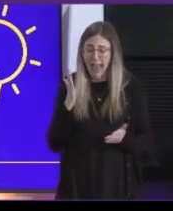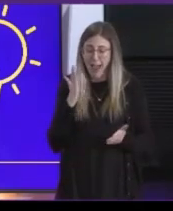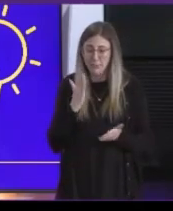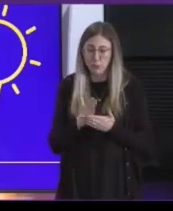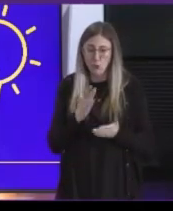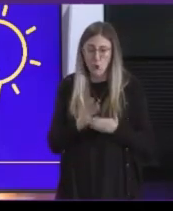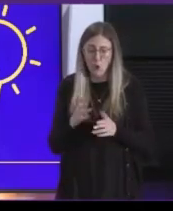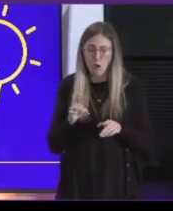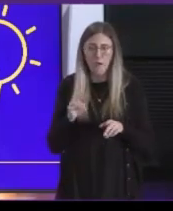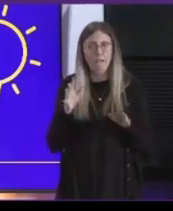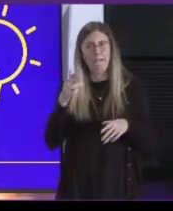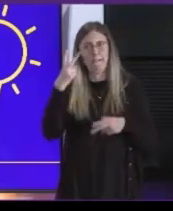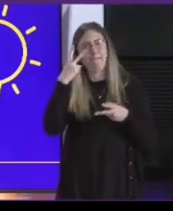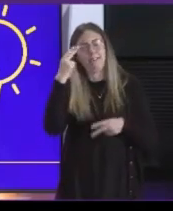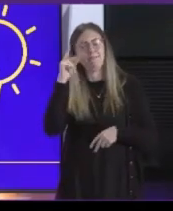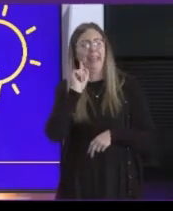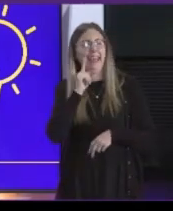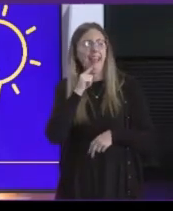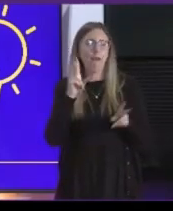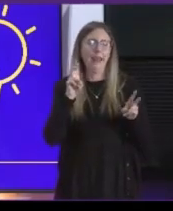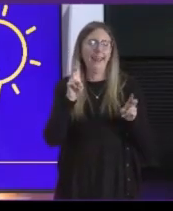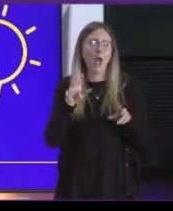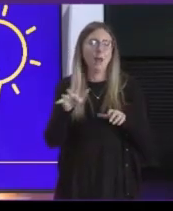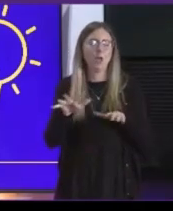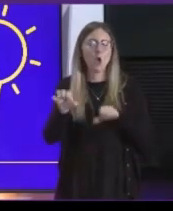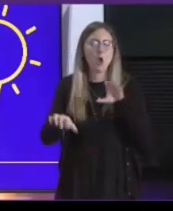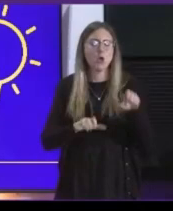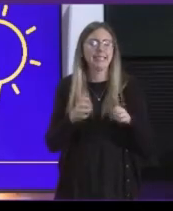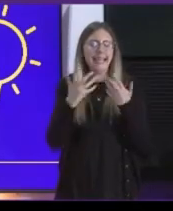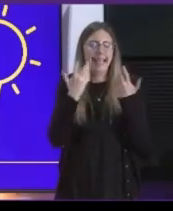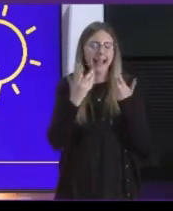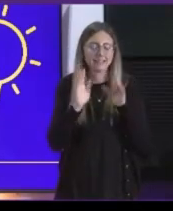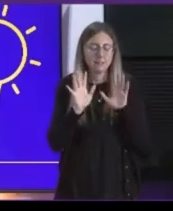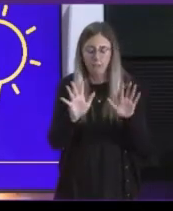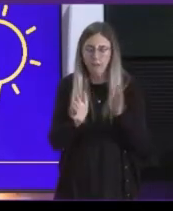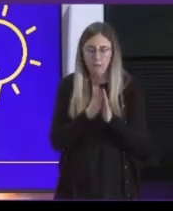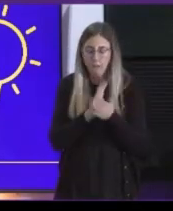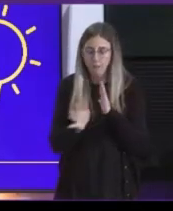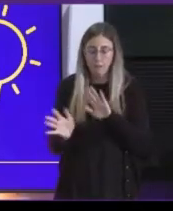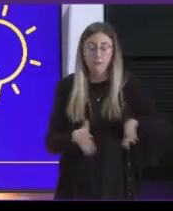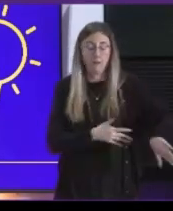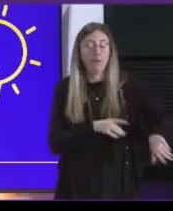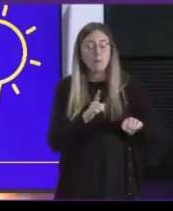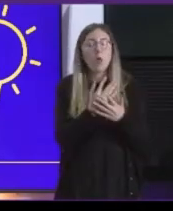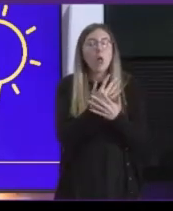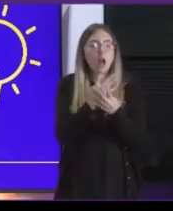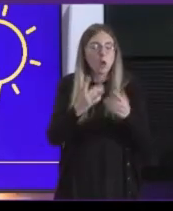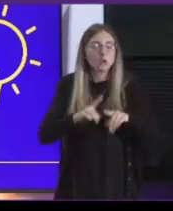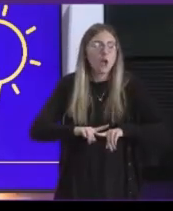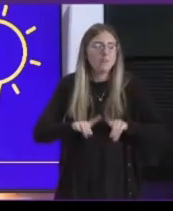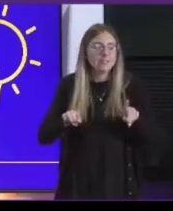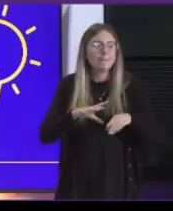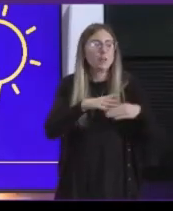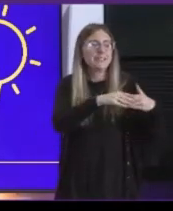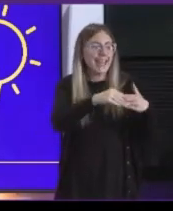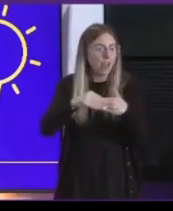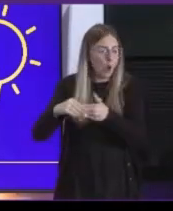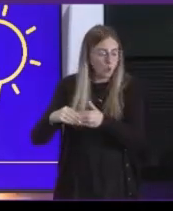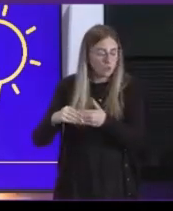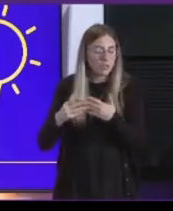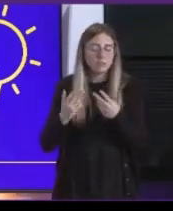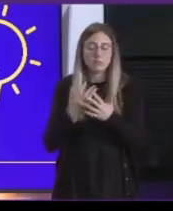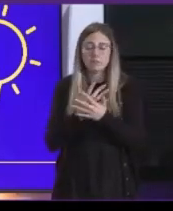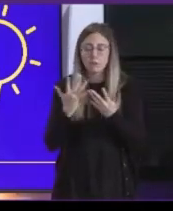herding cats came from this specific task of mine. So there's a lot of different stakeholders,